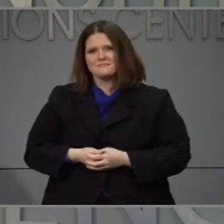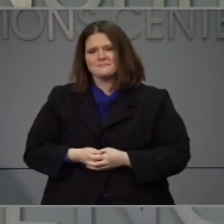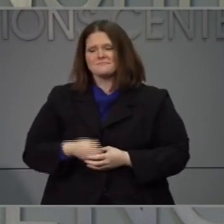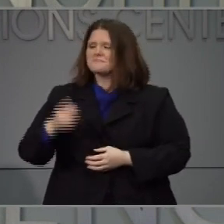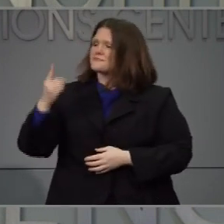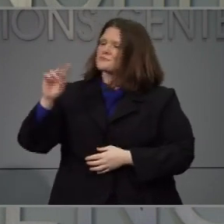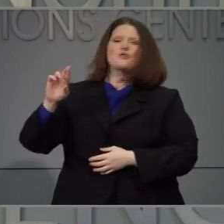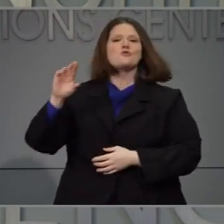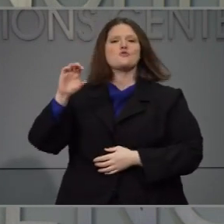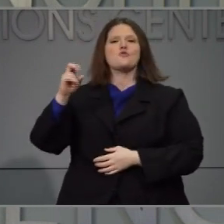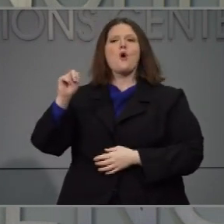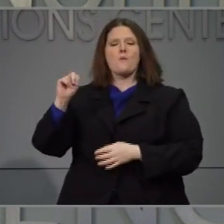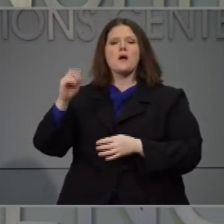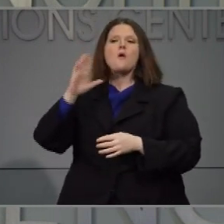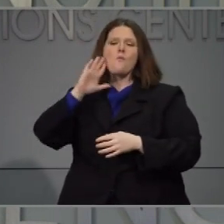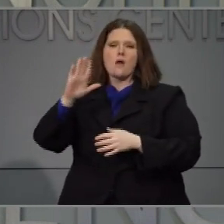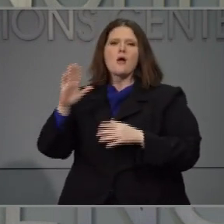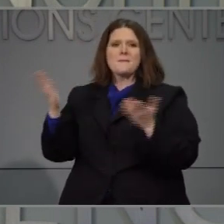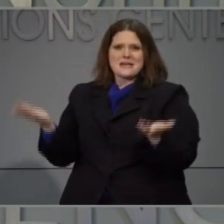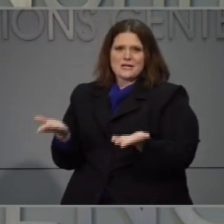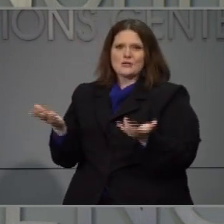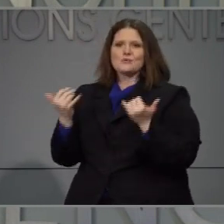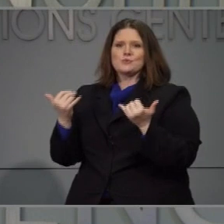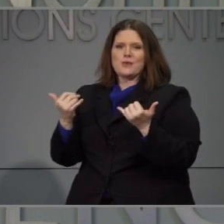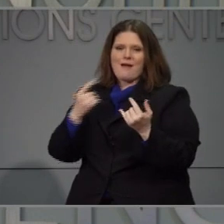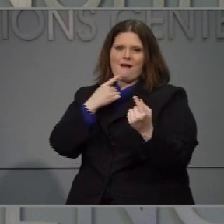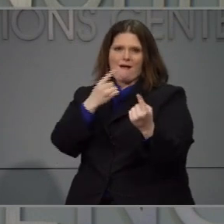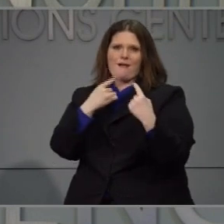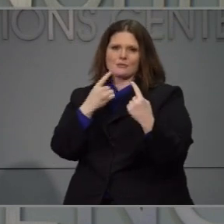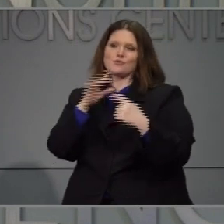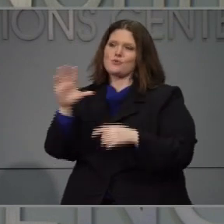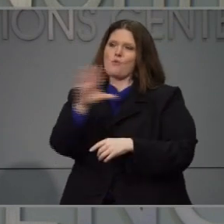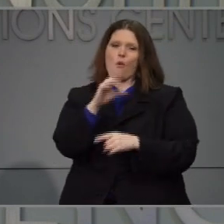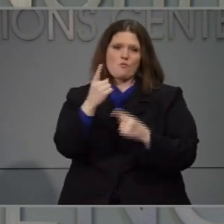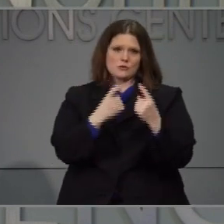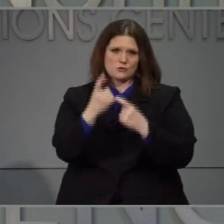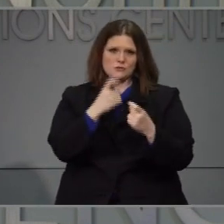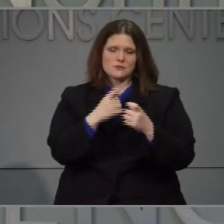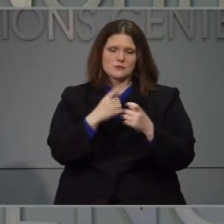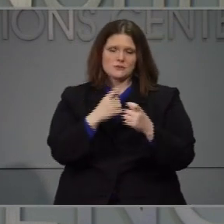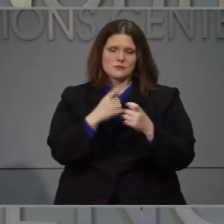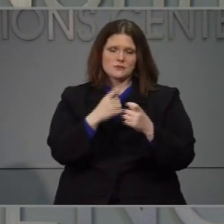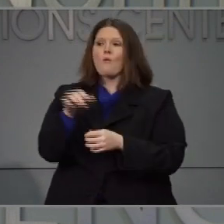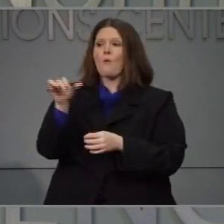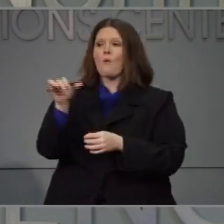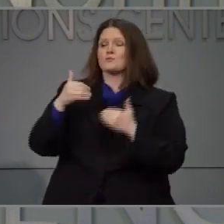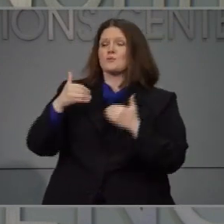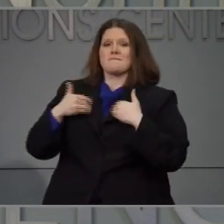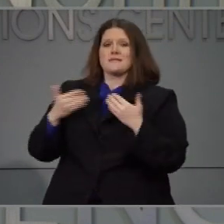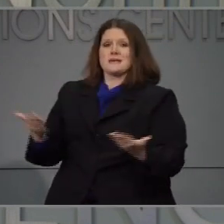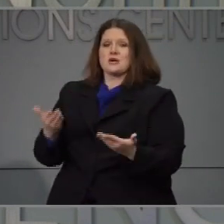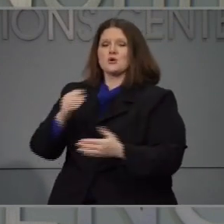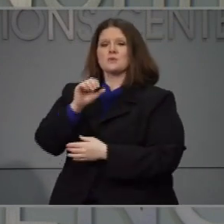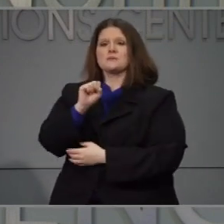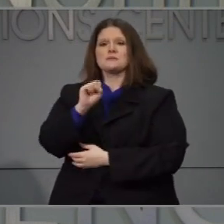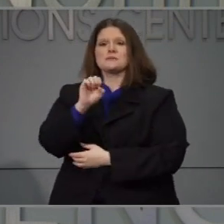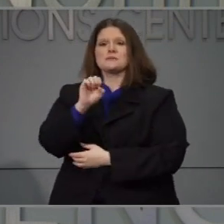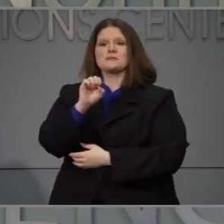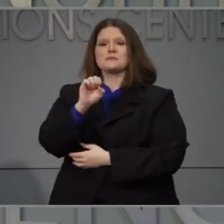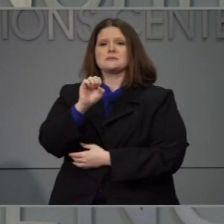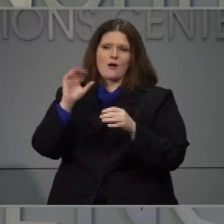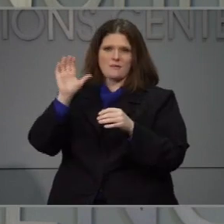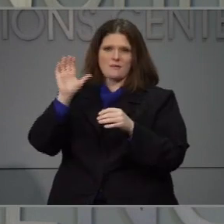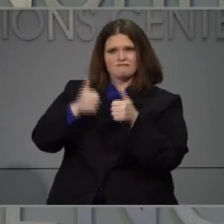Dr. Cohen is with me today to answer questions. Also, we have with us our Secretary of the Department of Public